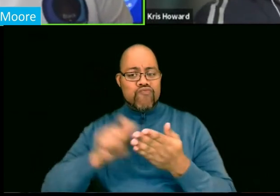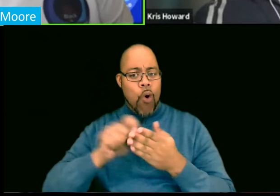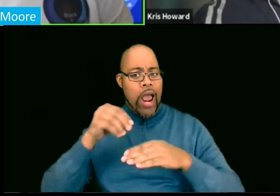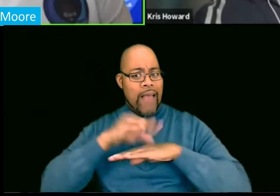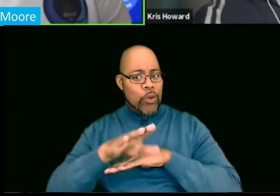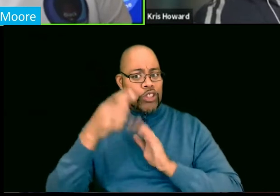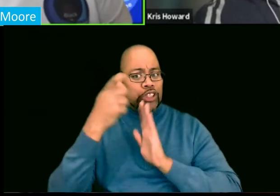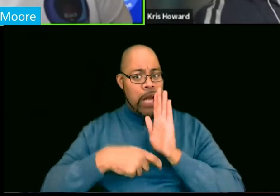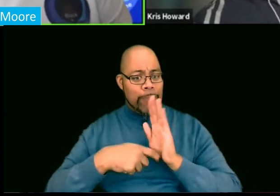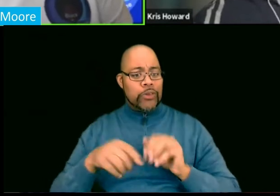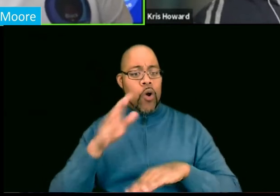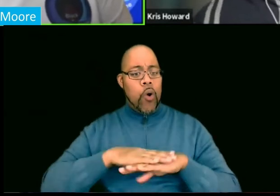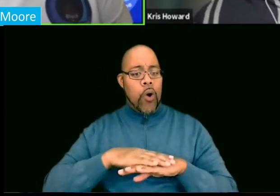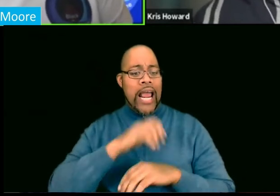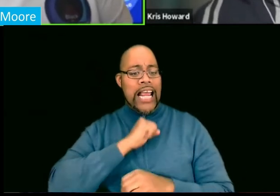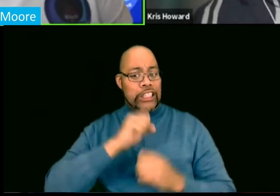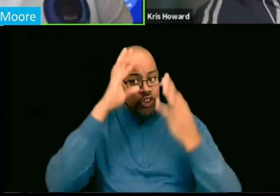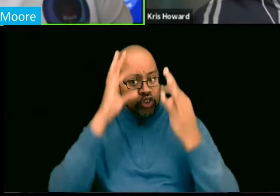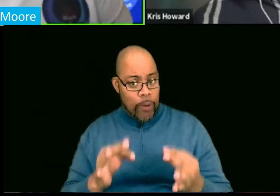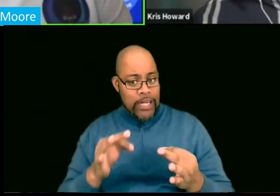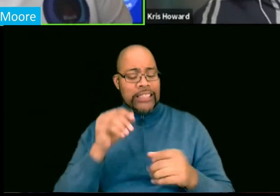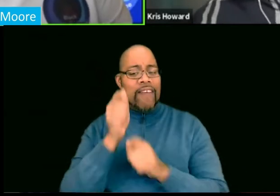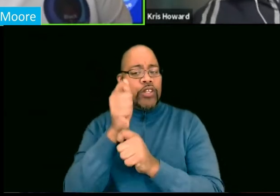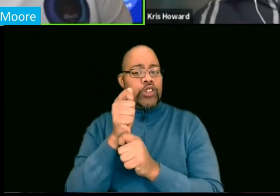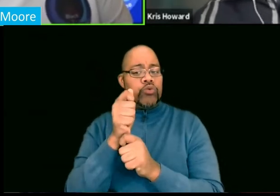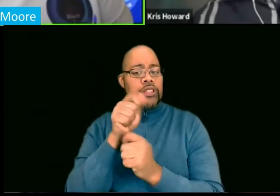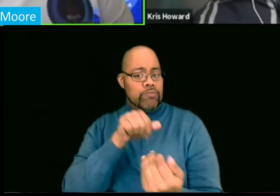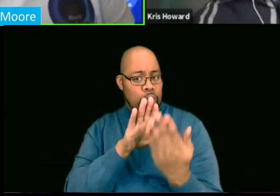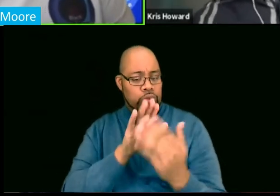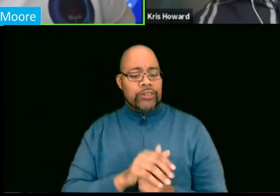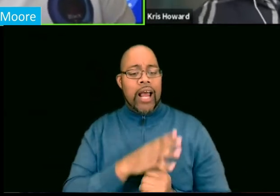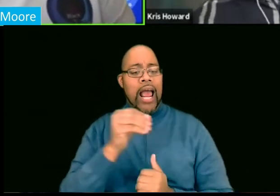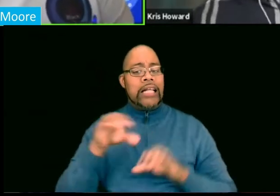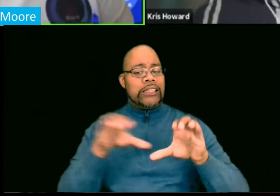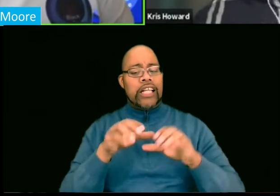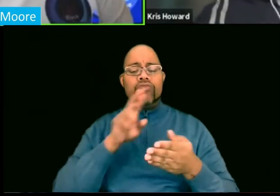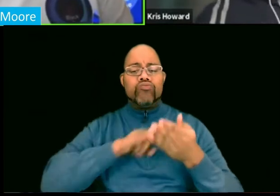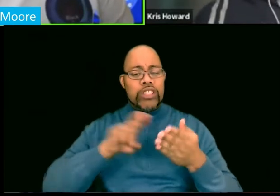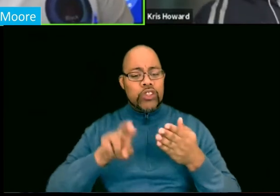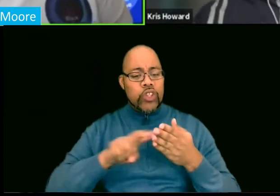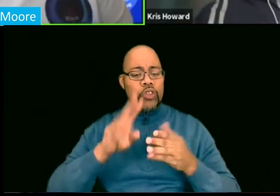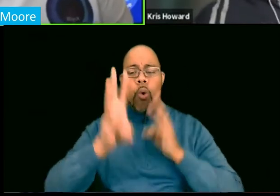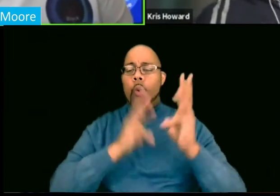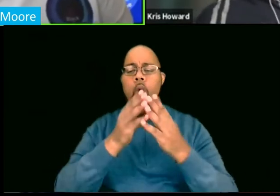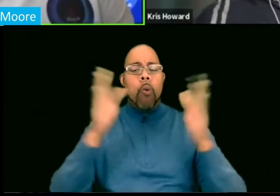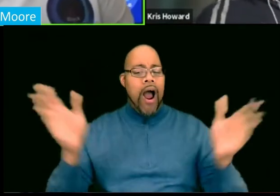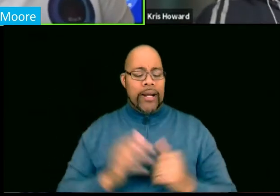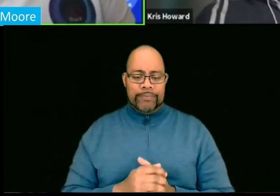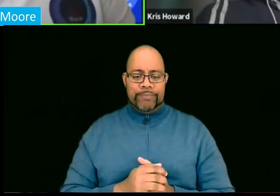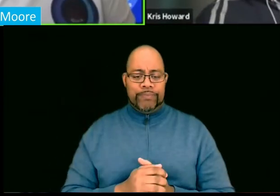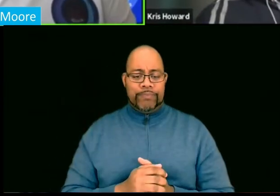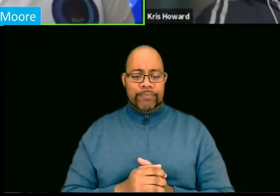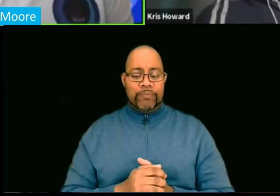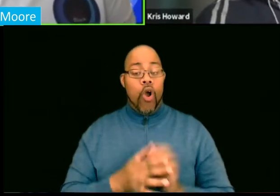career, he wrote the influential chapter on age determination in fisheries techniques and has conducted research